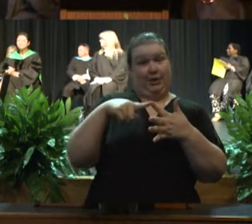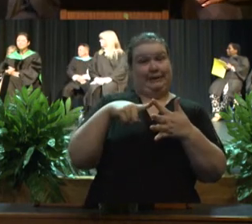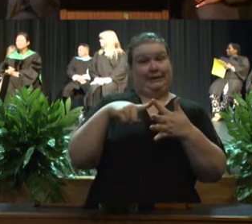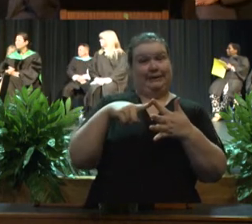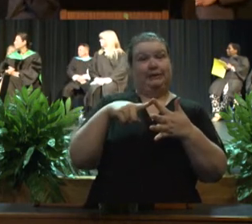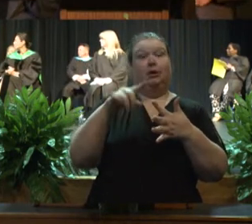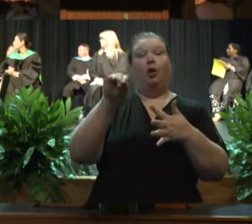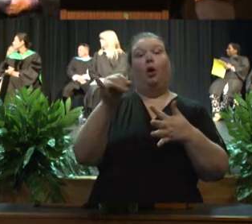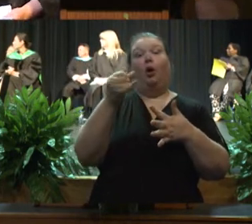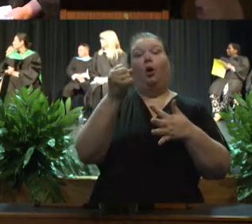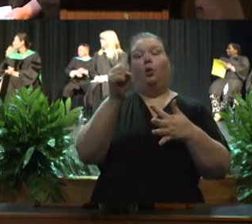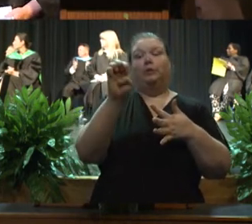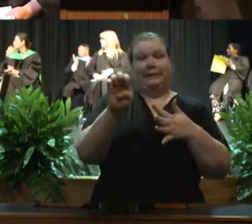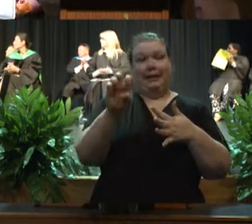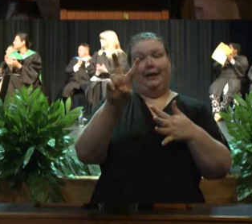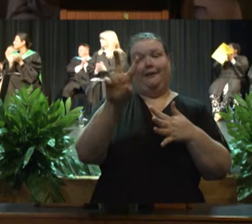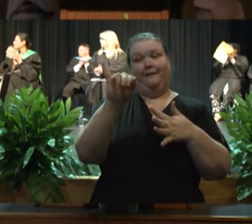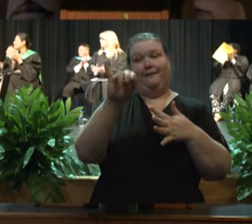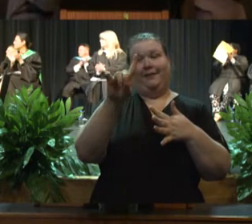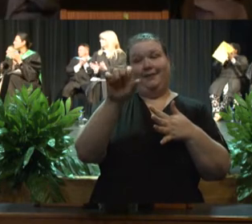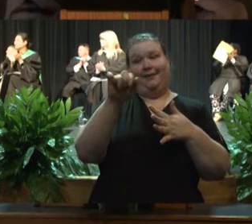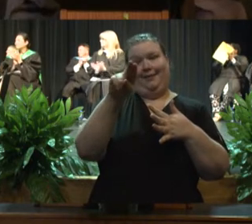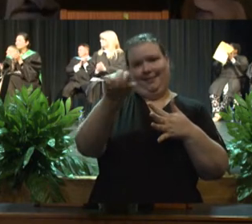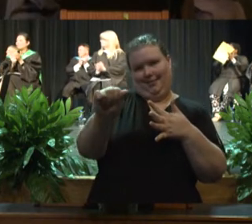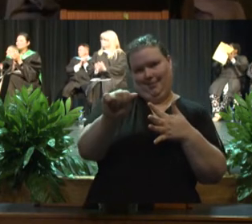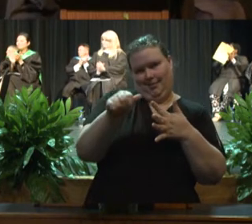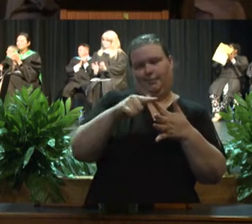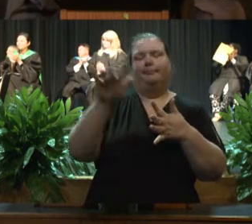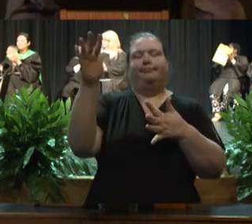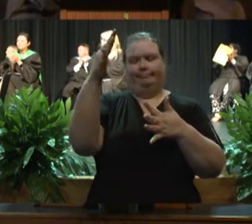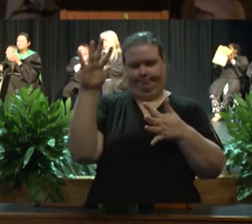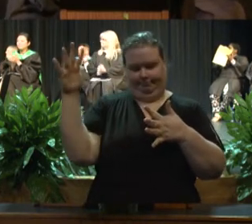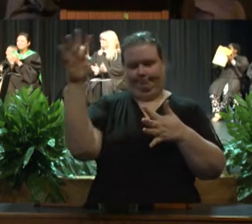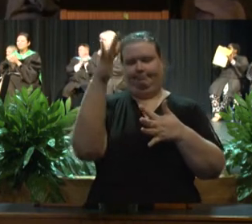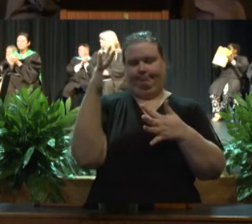Vice President Mr. Jose Badania.